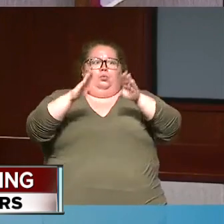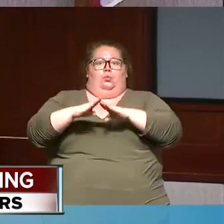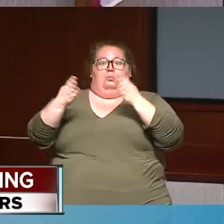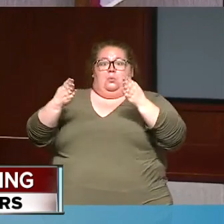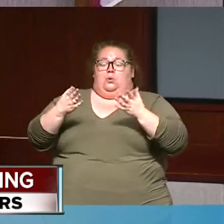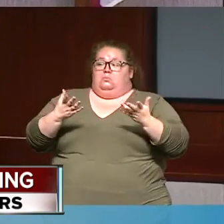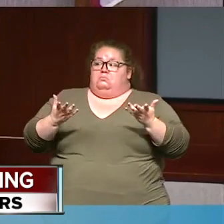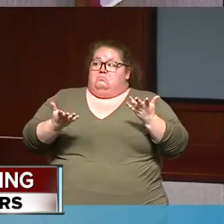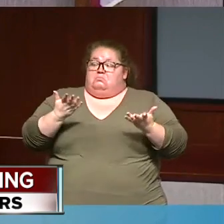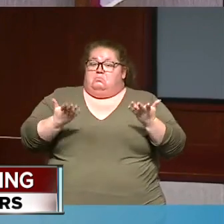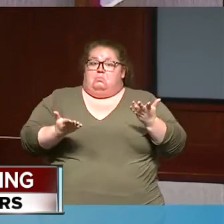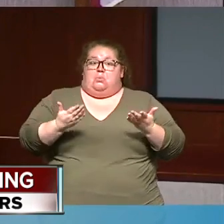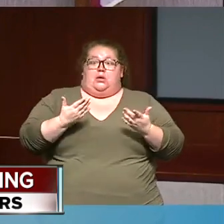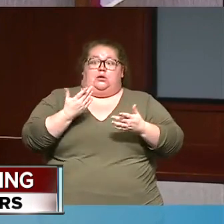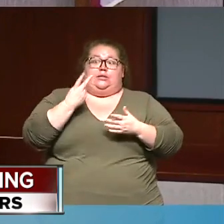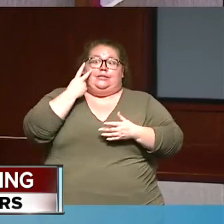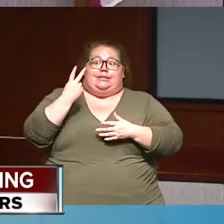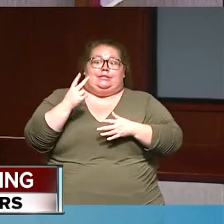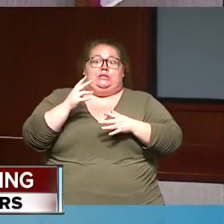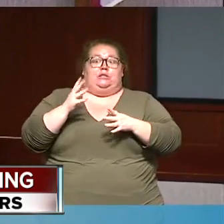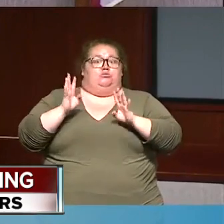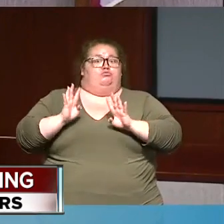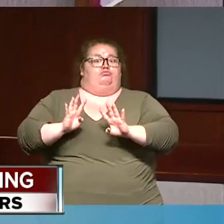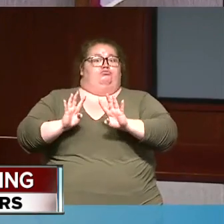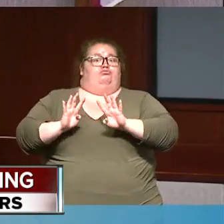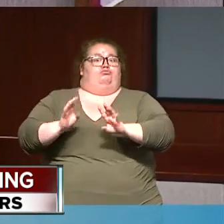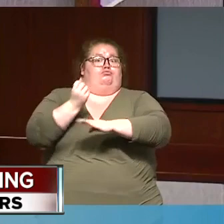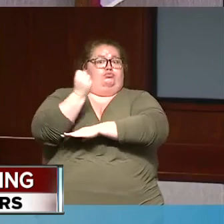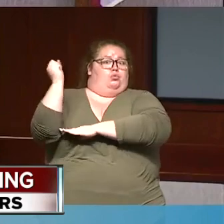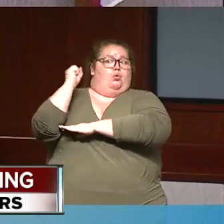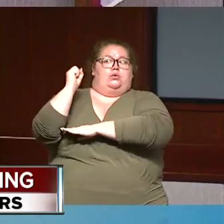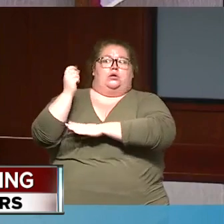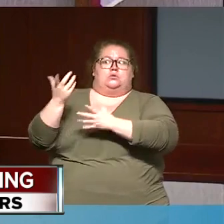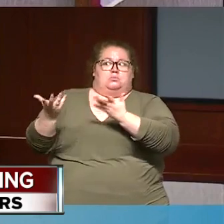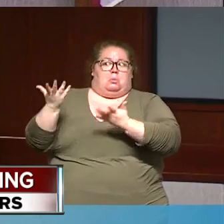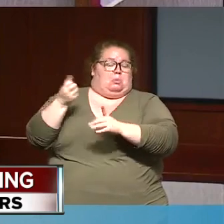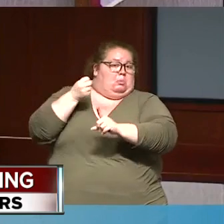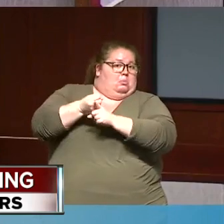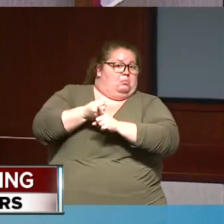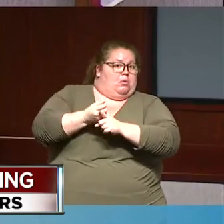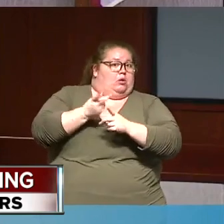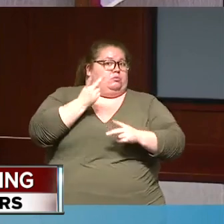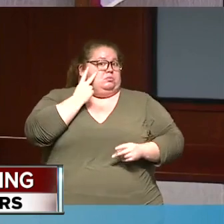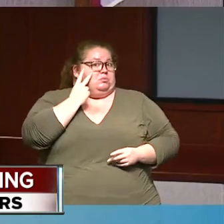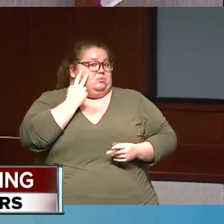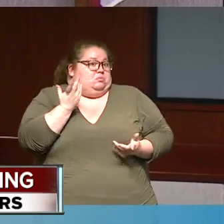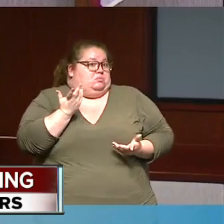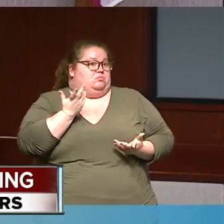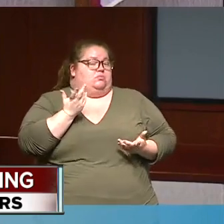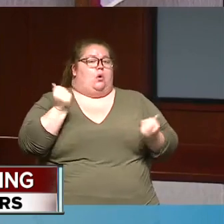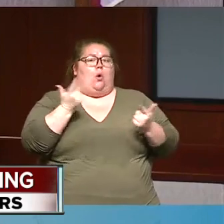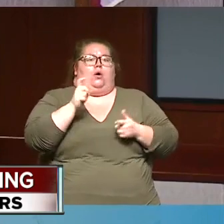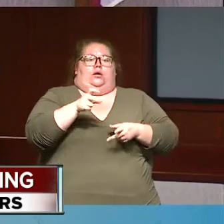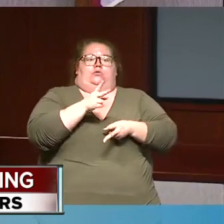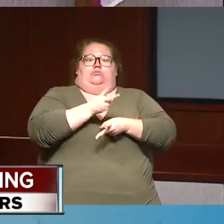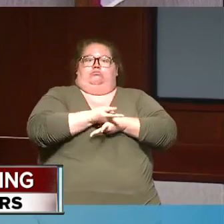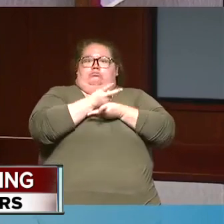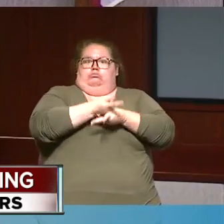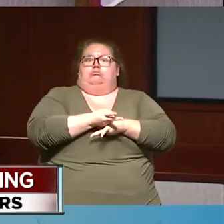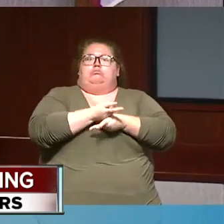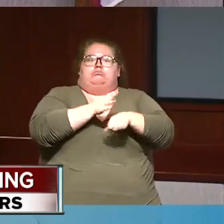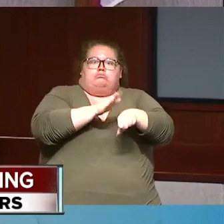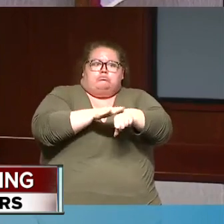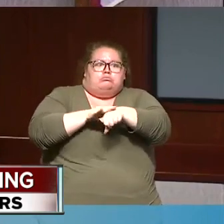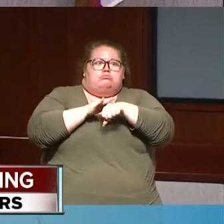to our numbers. But it's a good reminder that we all need to be cautious. No matter what our daily activities are, we need